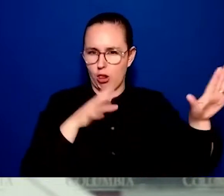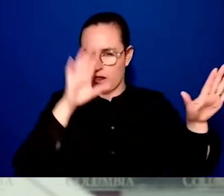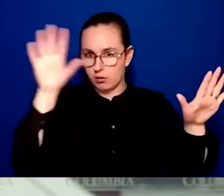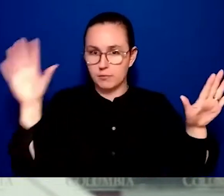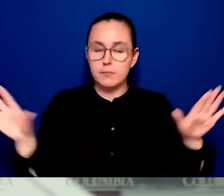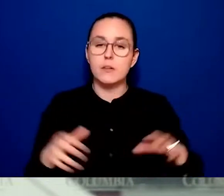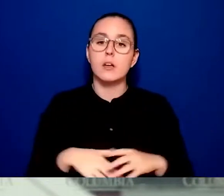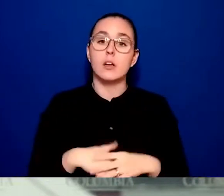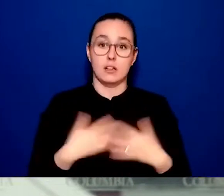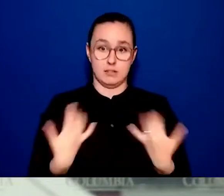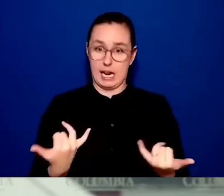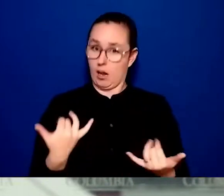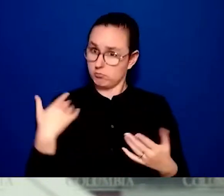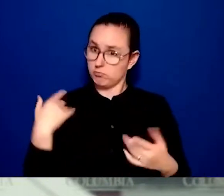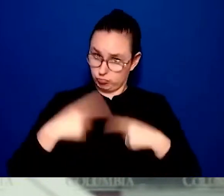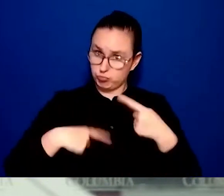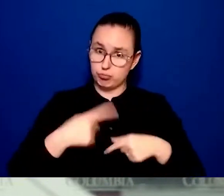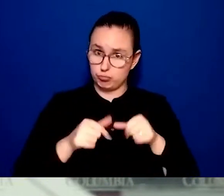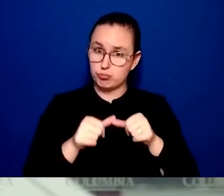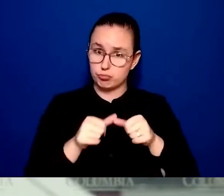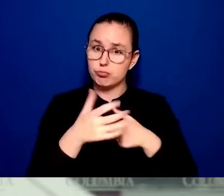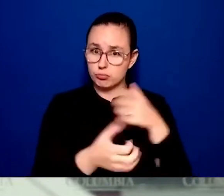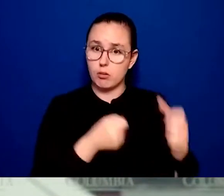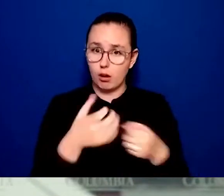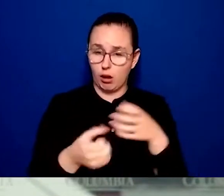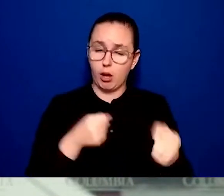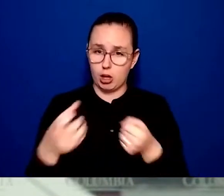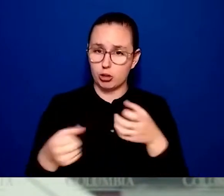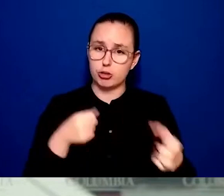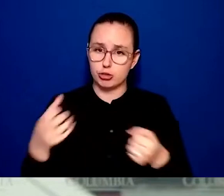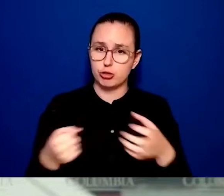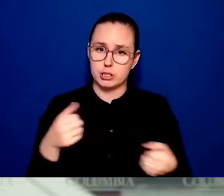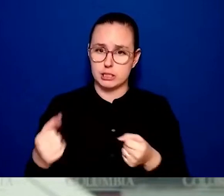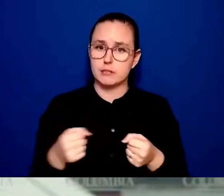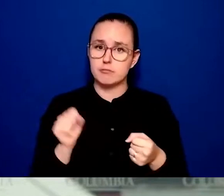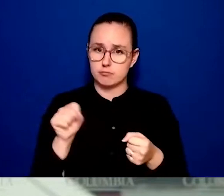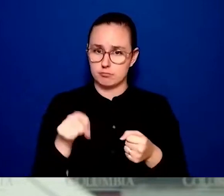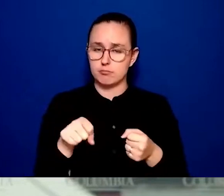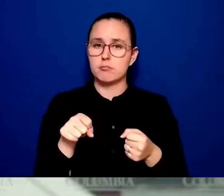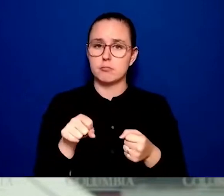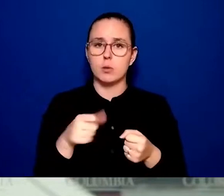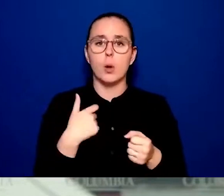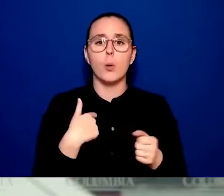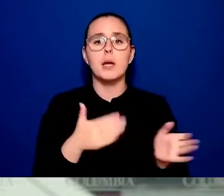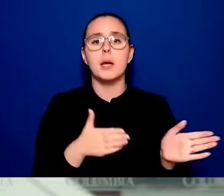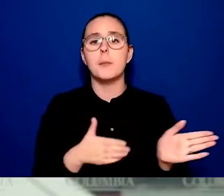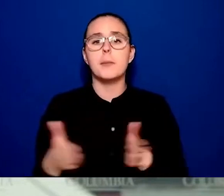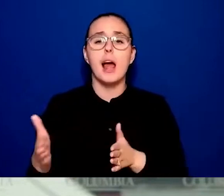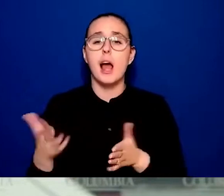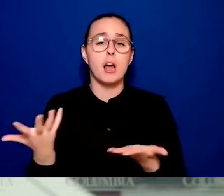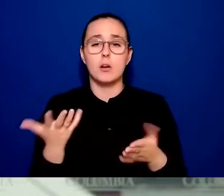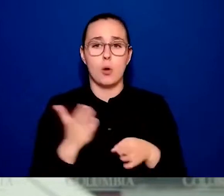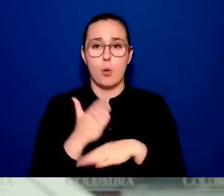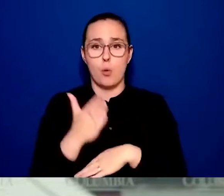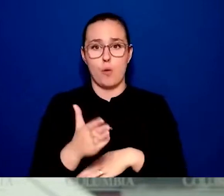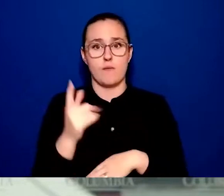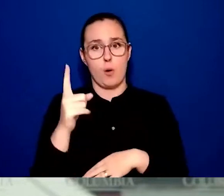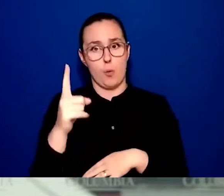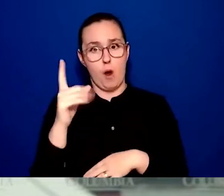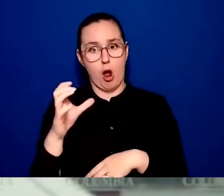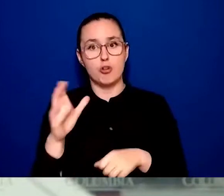hiring in the hundreds of new full-time paramedics in advance of this, and we're hiring a bunch more. There